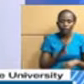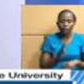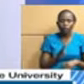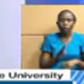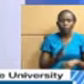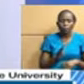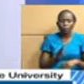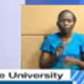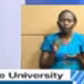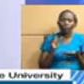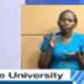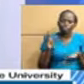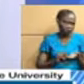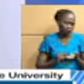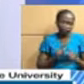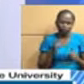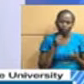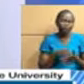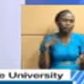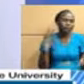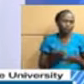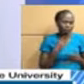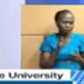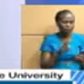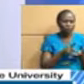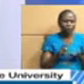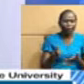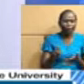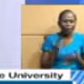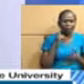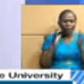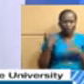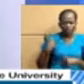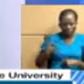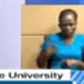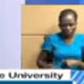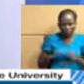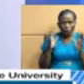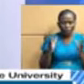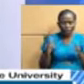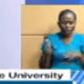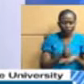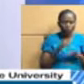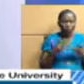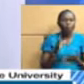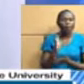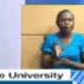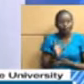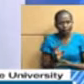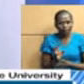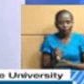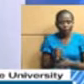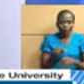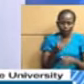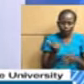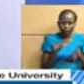become poor or fall into poverty because you have to pay for big surgery or big admission or cancer. The other issue is they